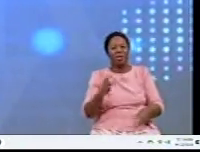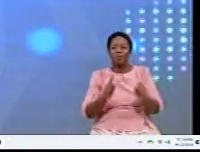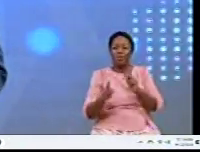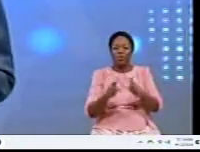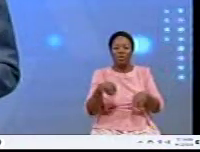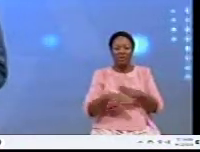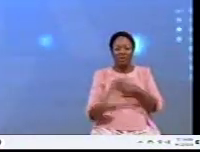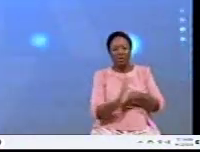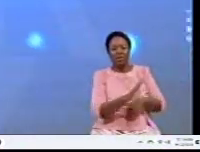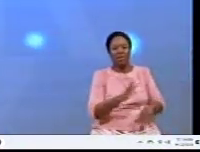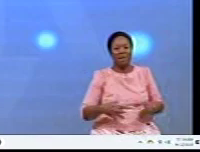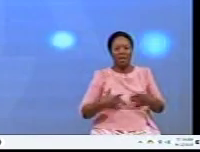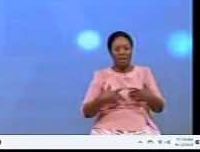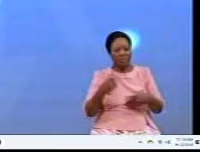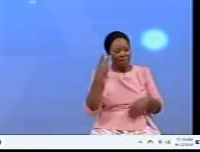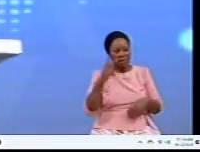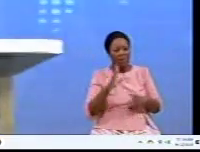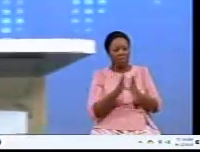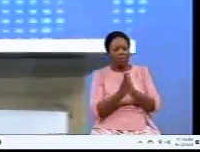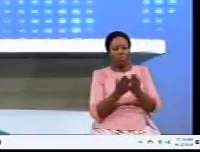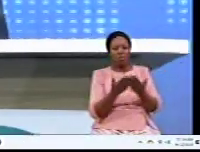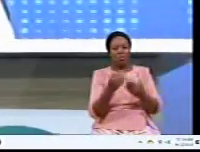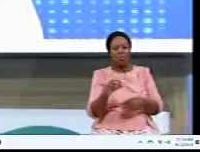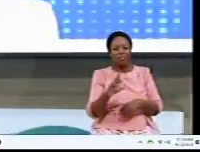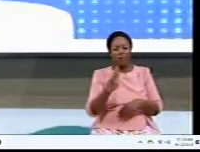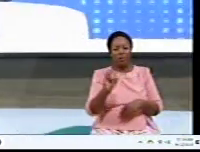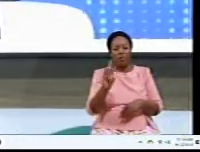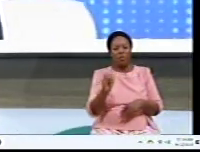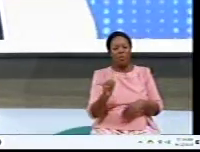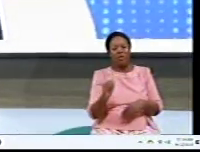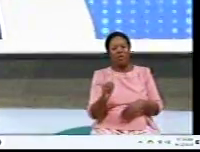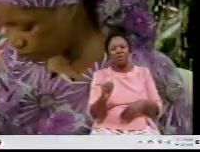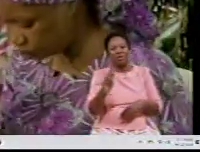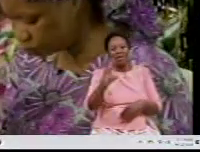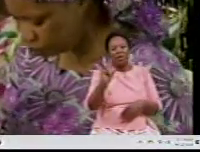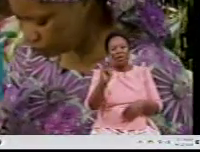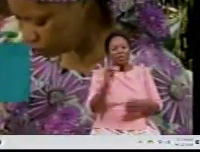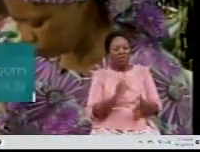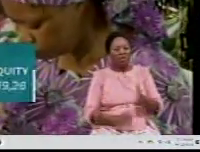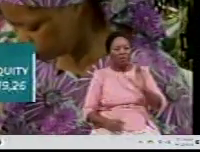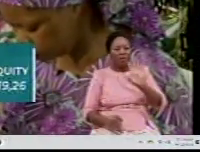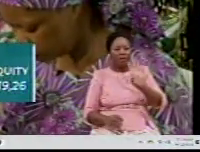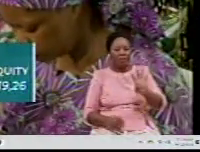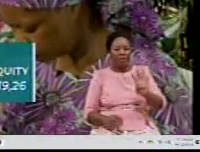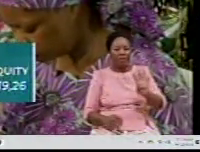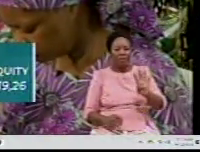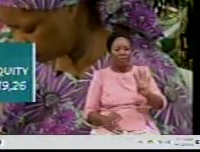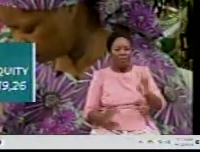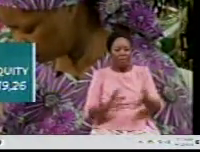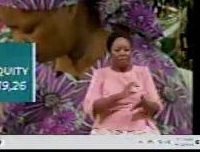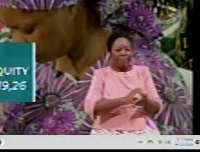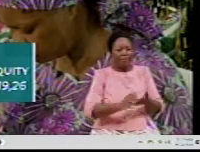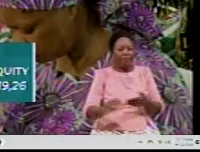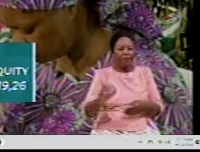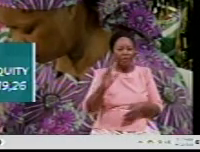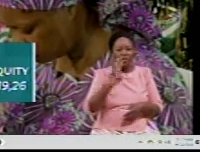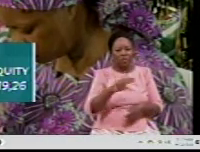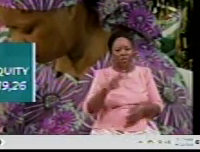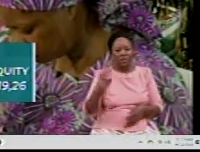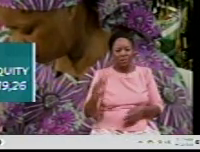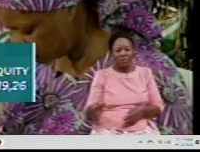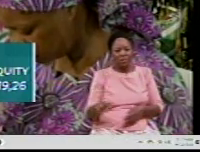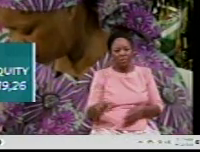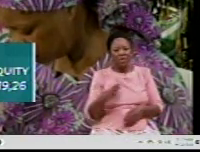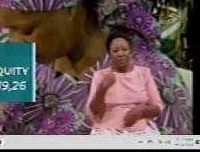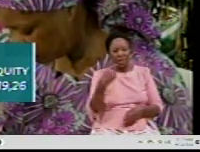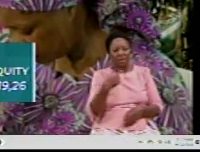life. We're looking at Romans chapter 4, and I'm reading from verse 22. It says,